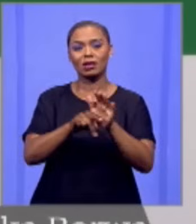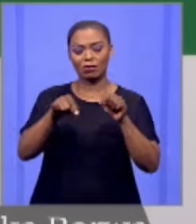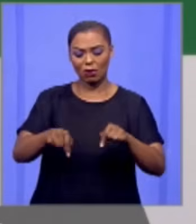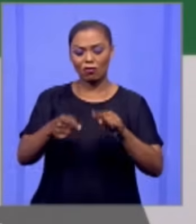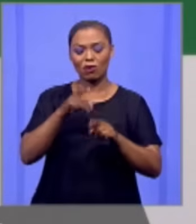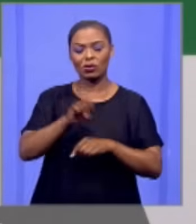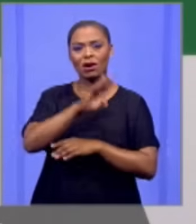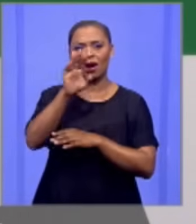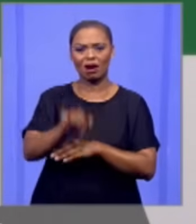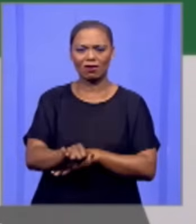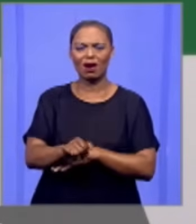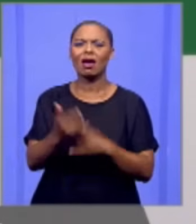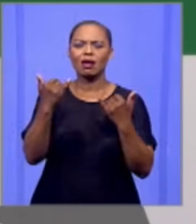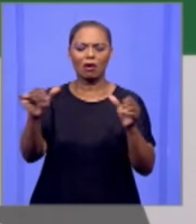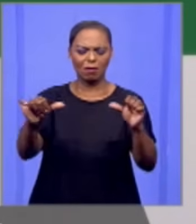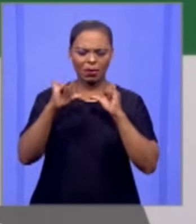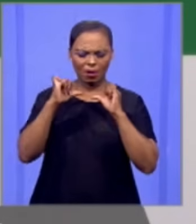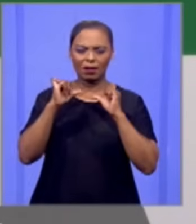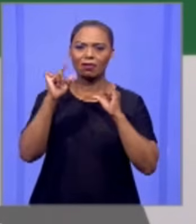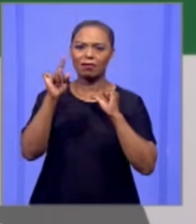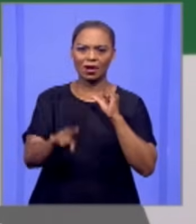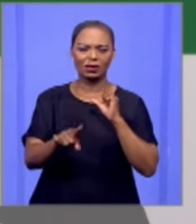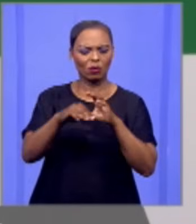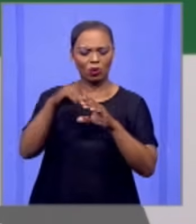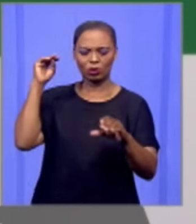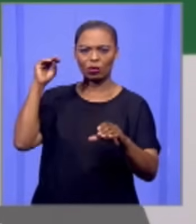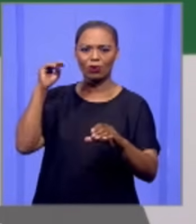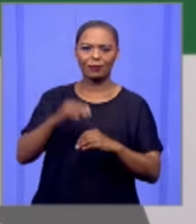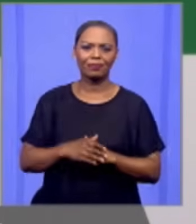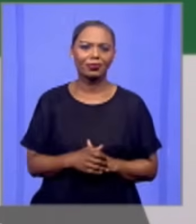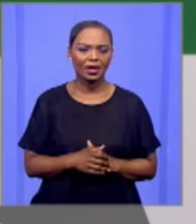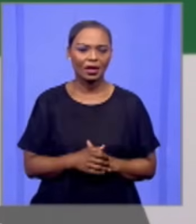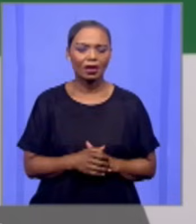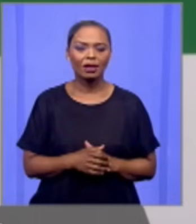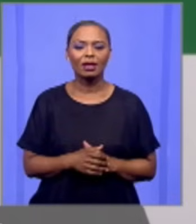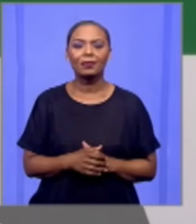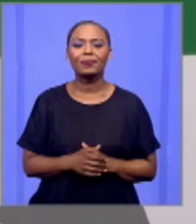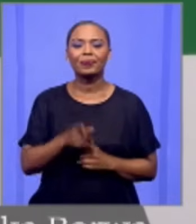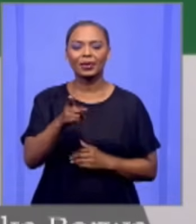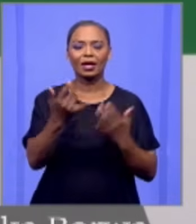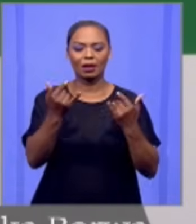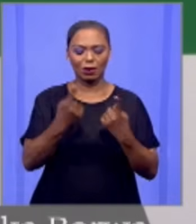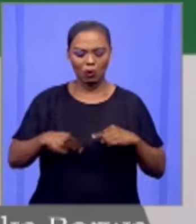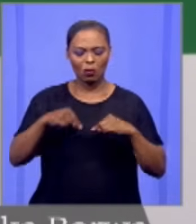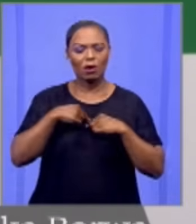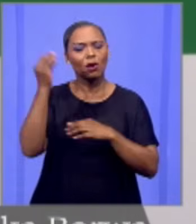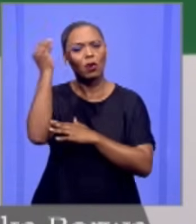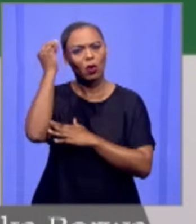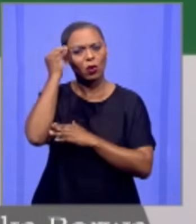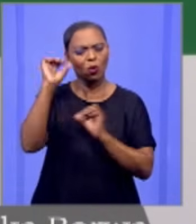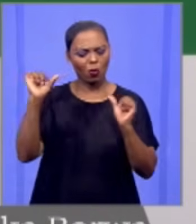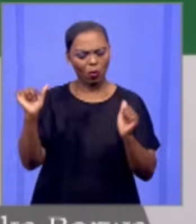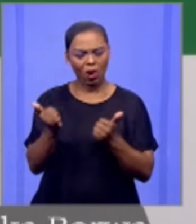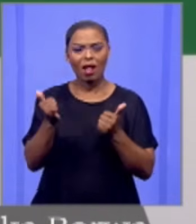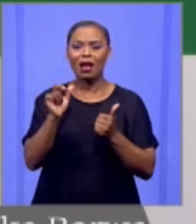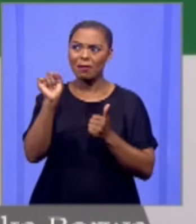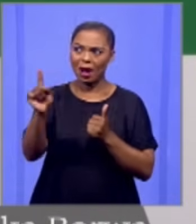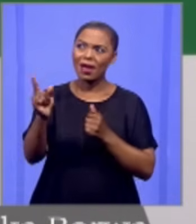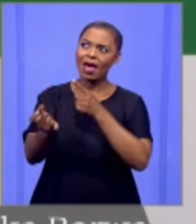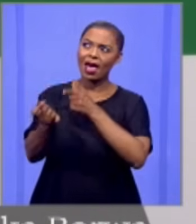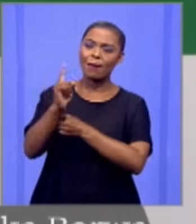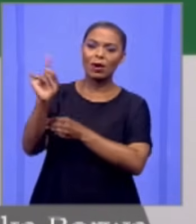to have this engagement with our officials because we are, as you would be aware, extremely concerned